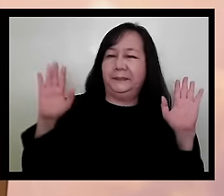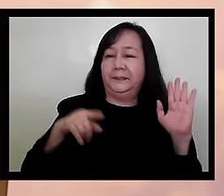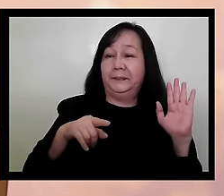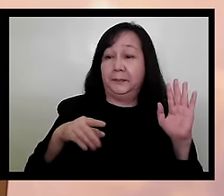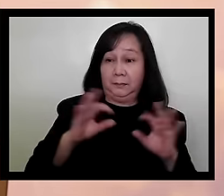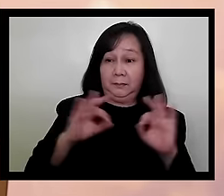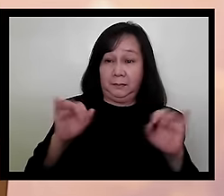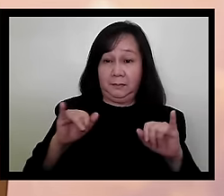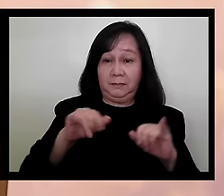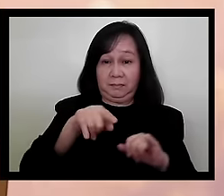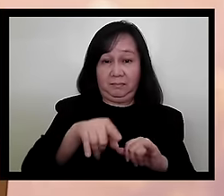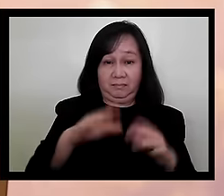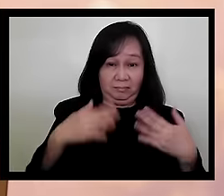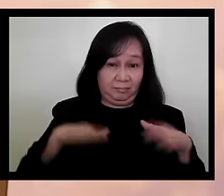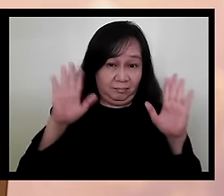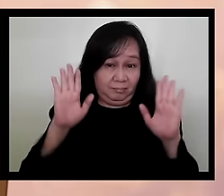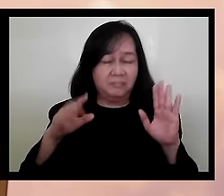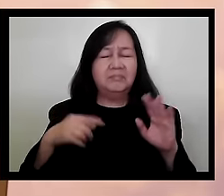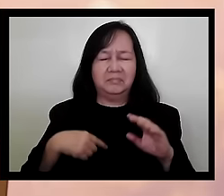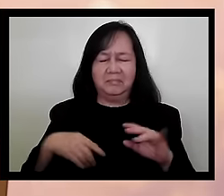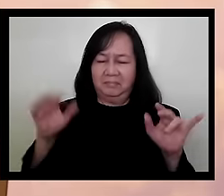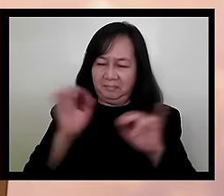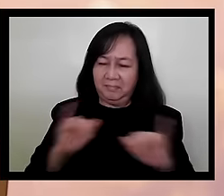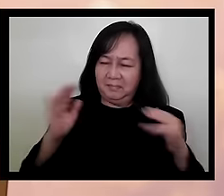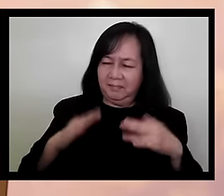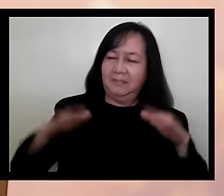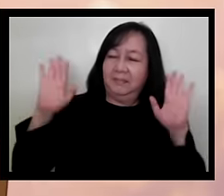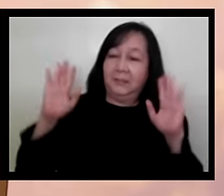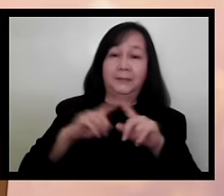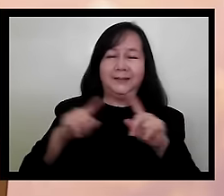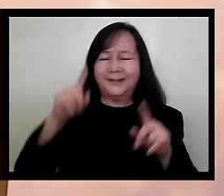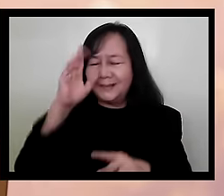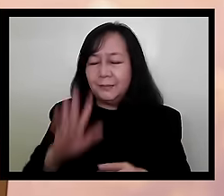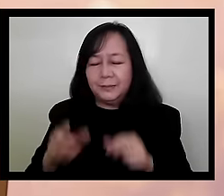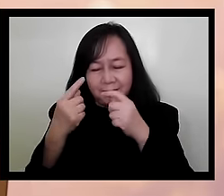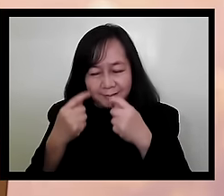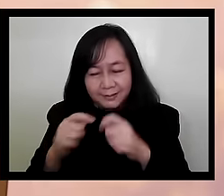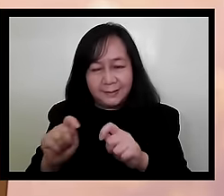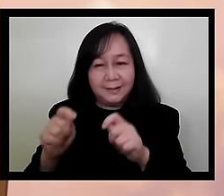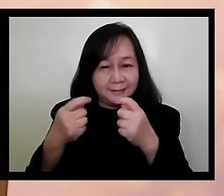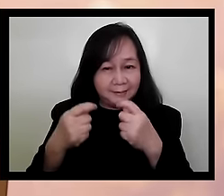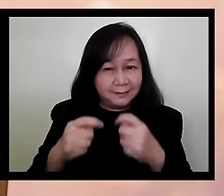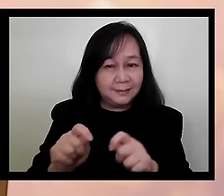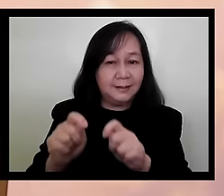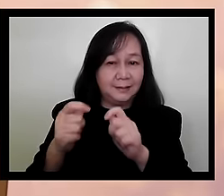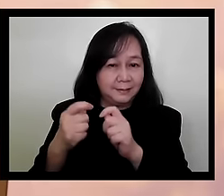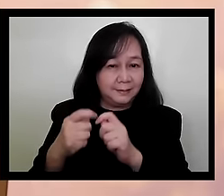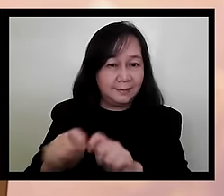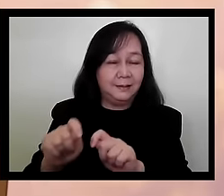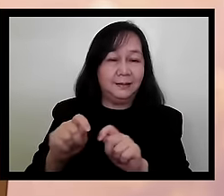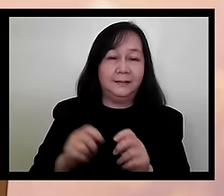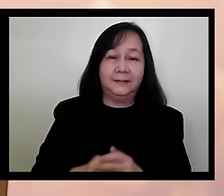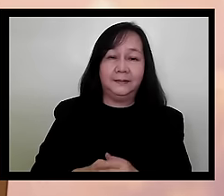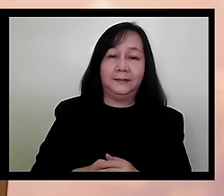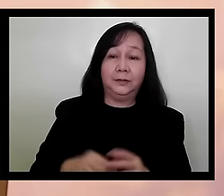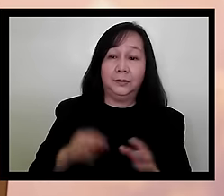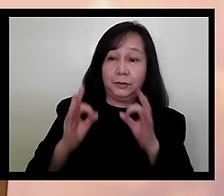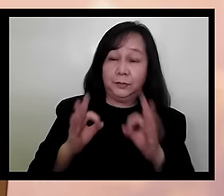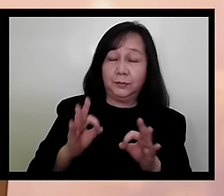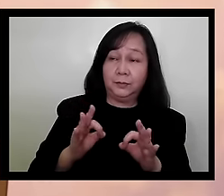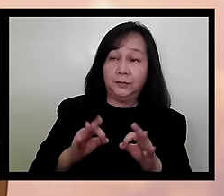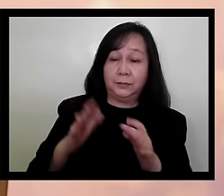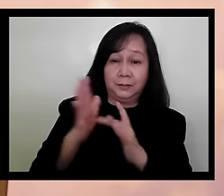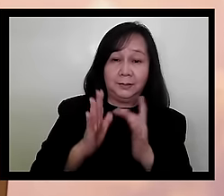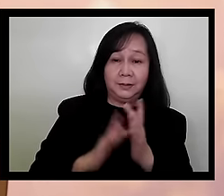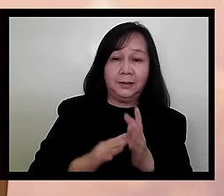I also give up God will try and try and try if Jesus stops